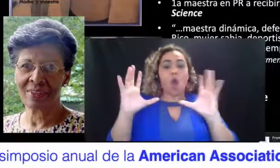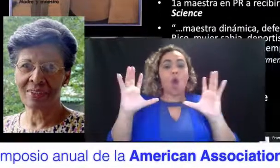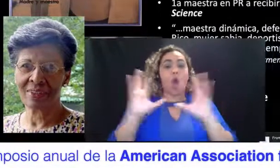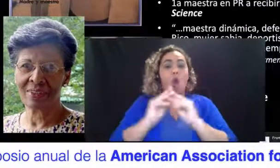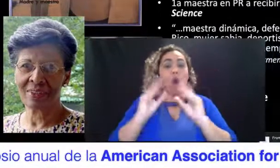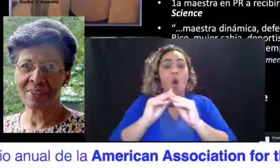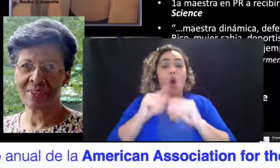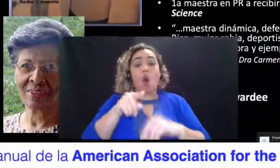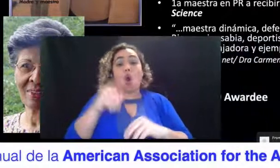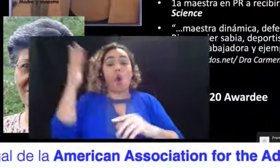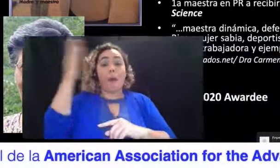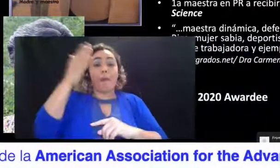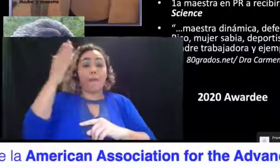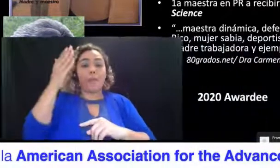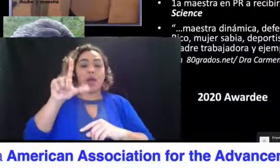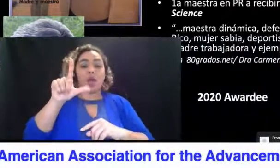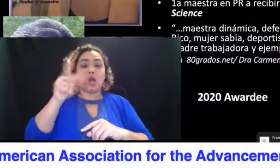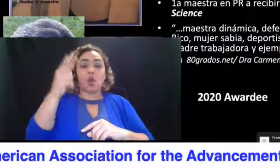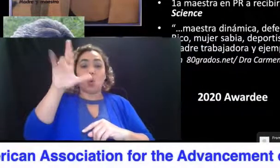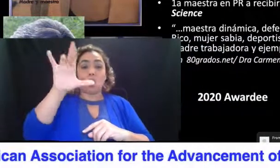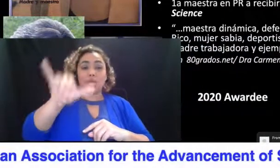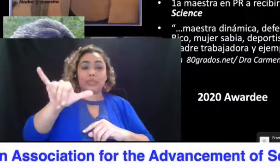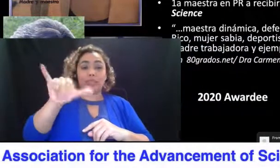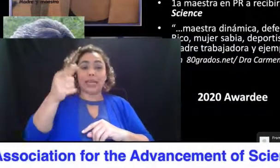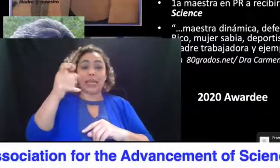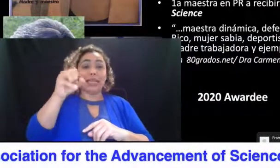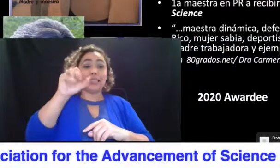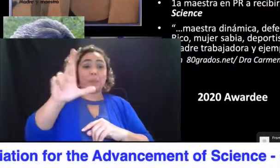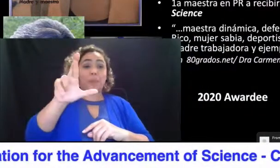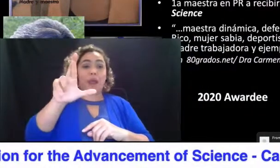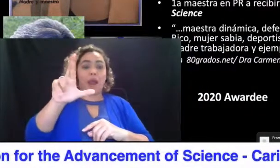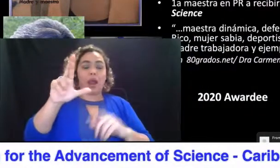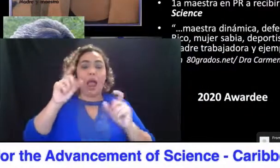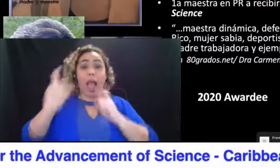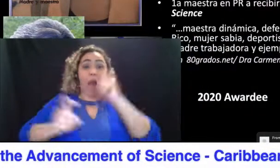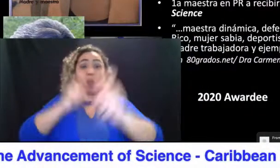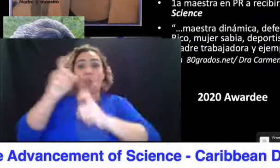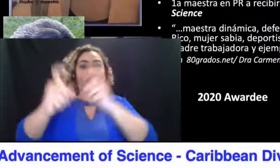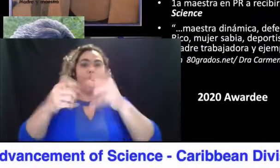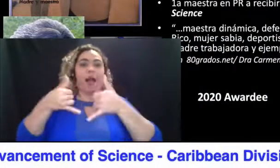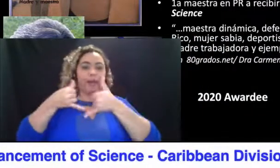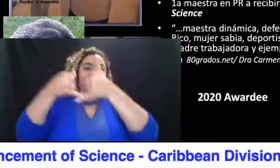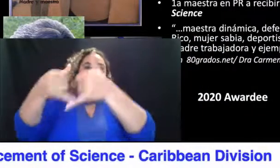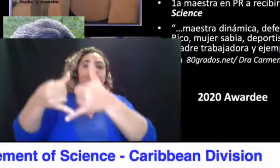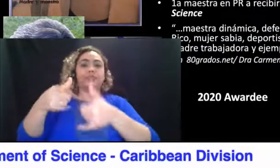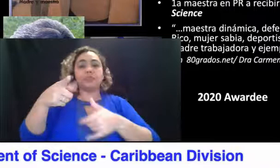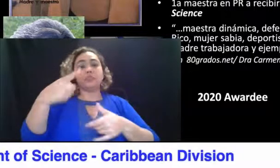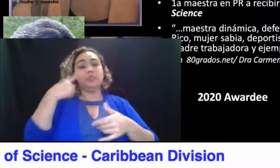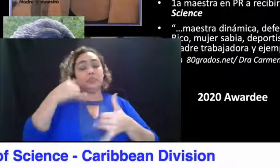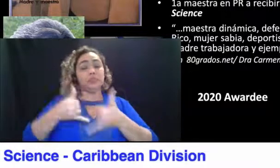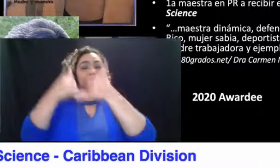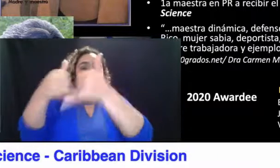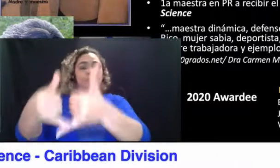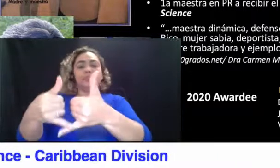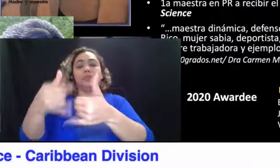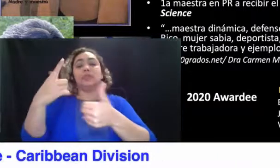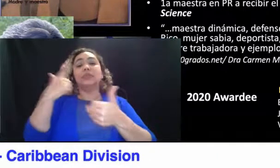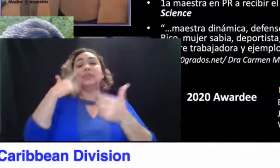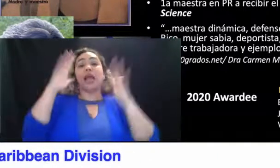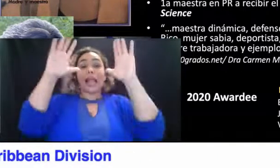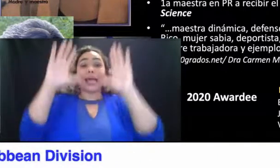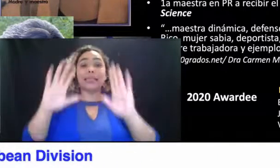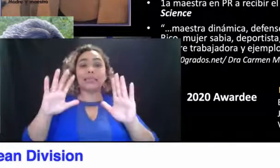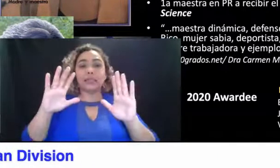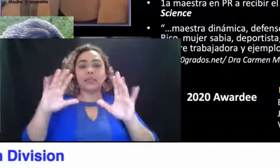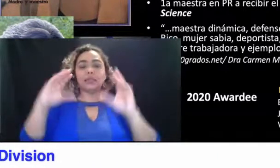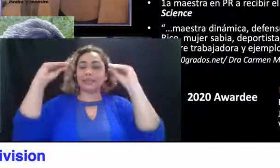is the presentation of the Lucy Gaspar Award. El premio Lucy Gaspar es el premio a la excelencia en